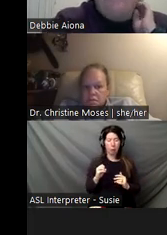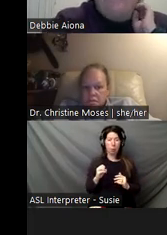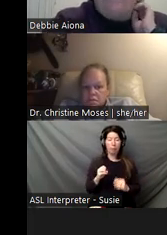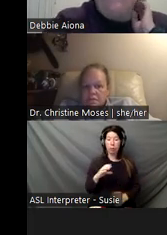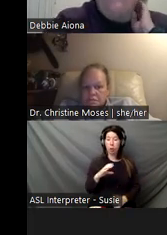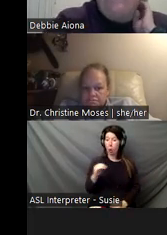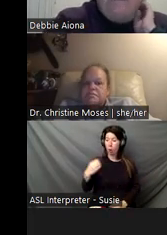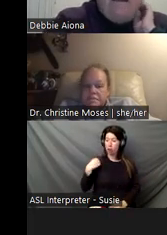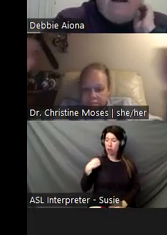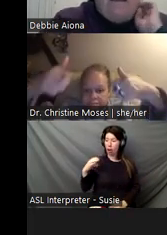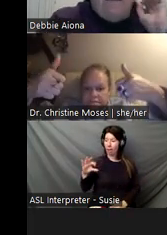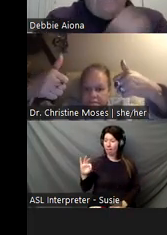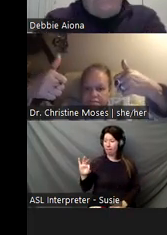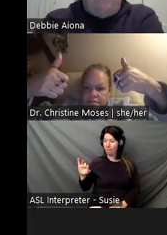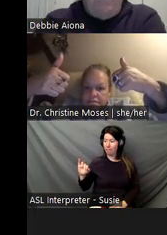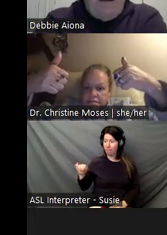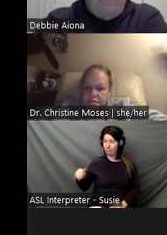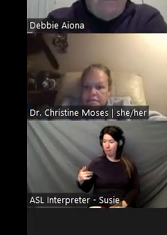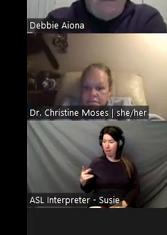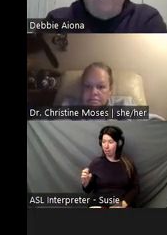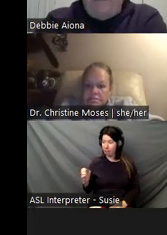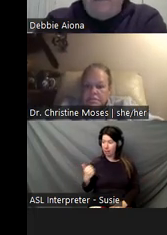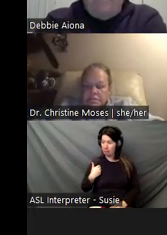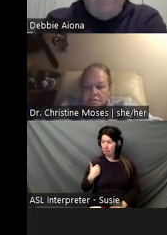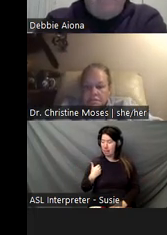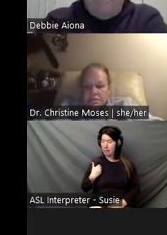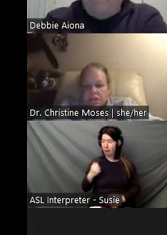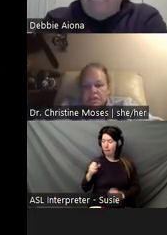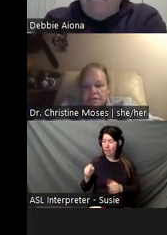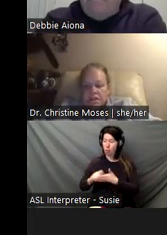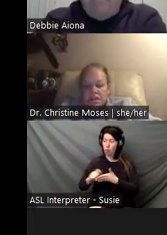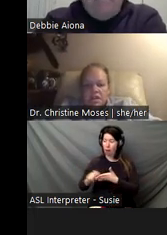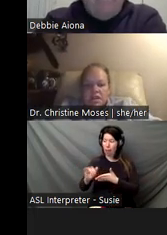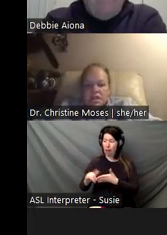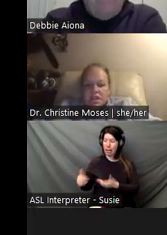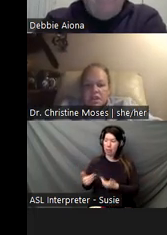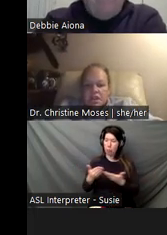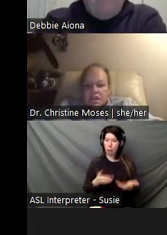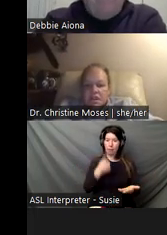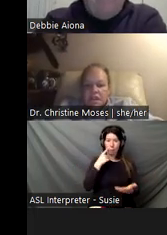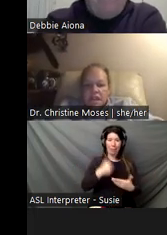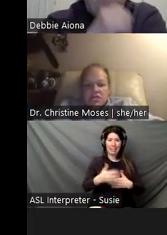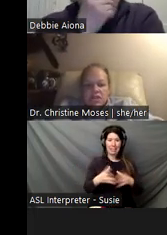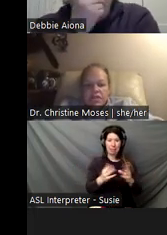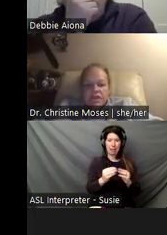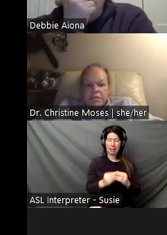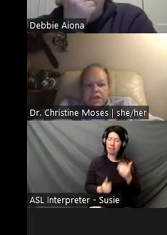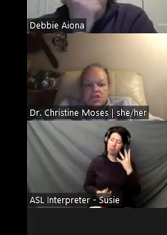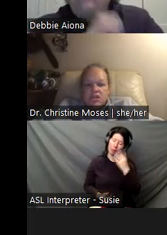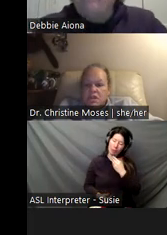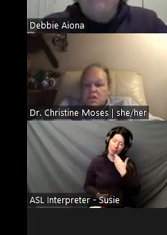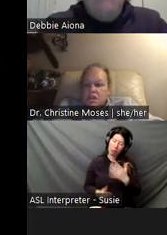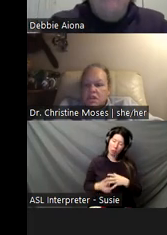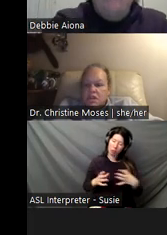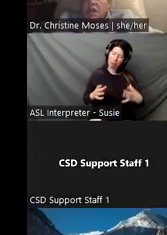co-chair Faith and I can take care of that and bring it back to our next meeting. Beautiful. Thank you so very